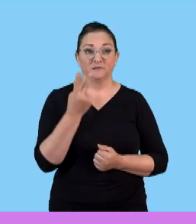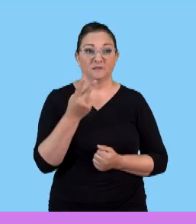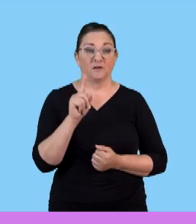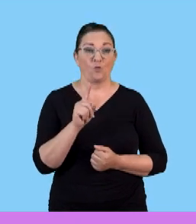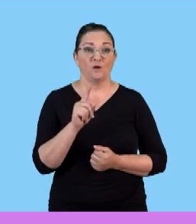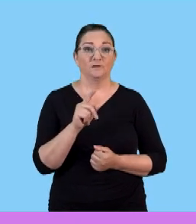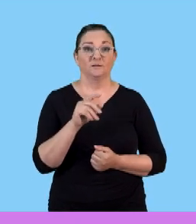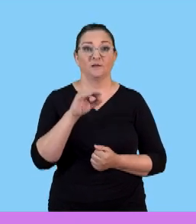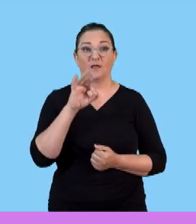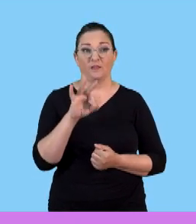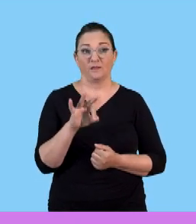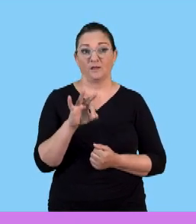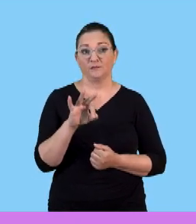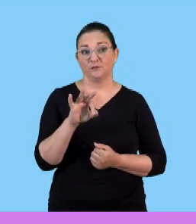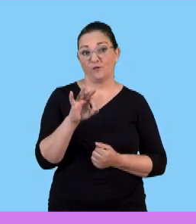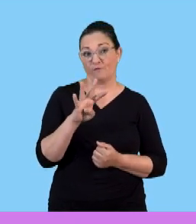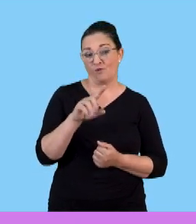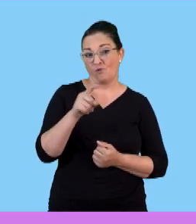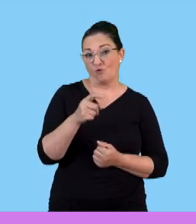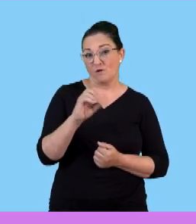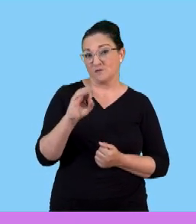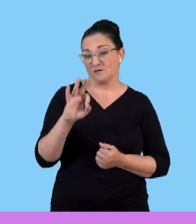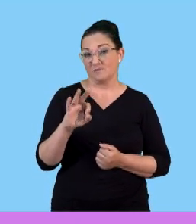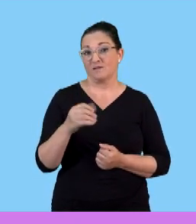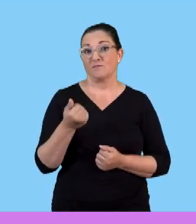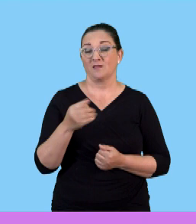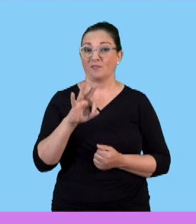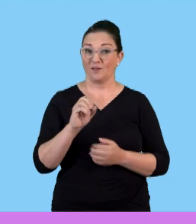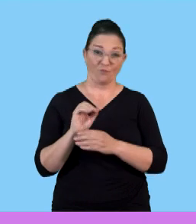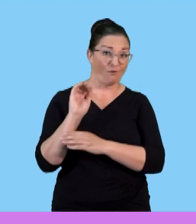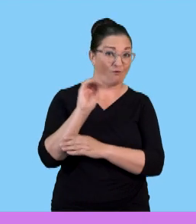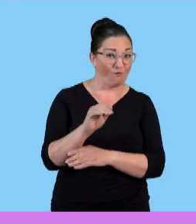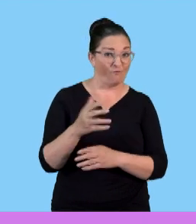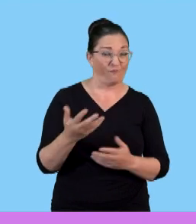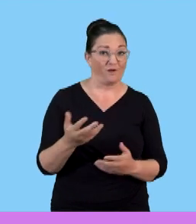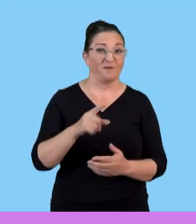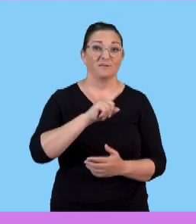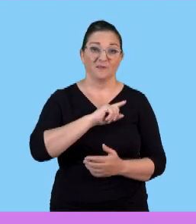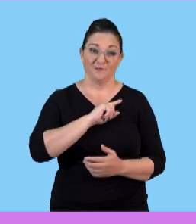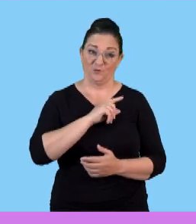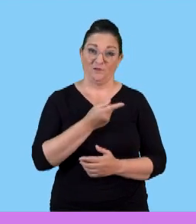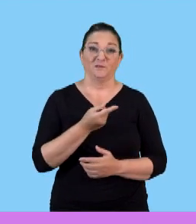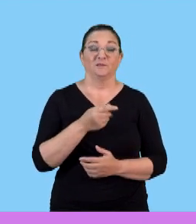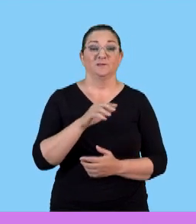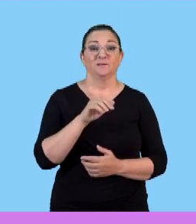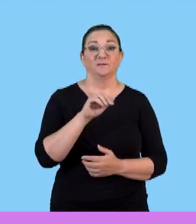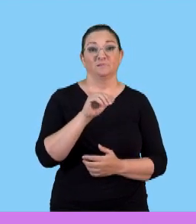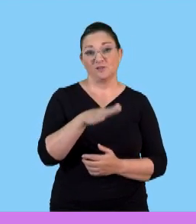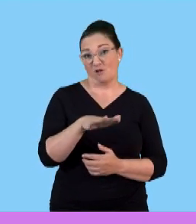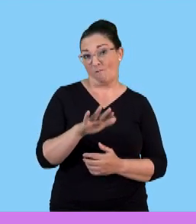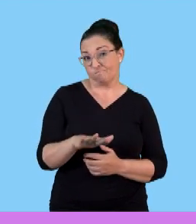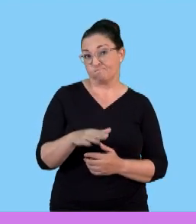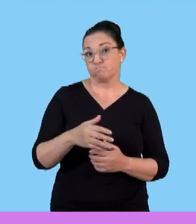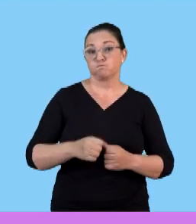see 34,03 is more than 30, right? So therefore we'll